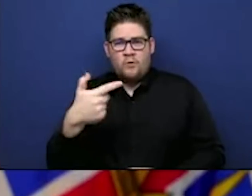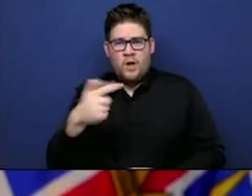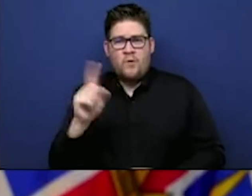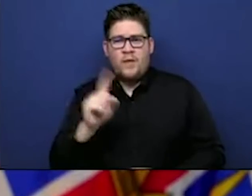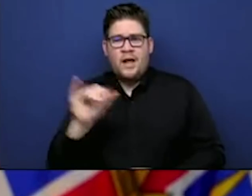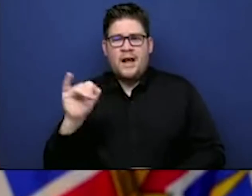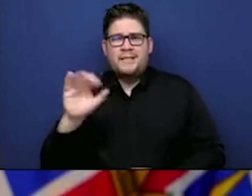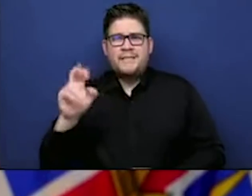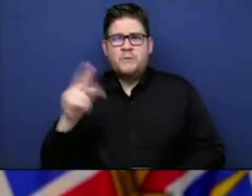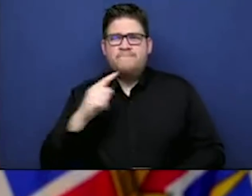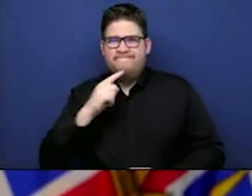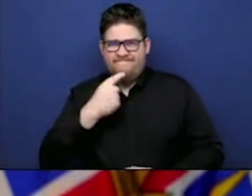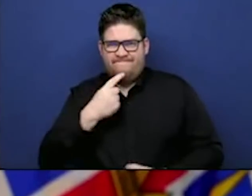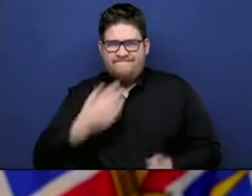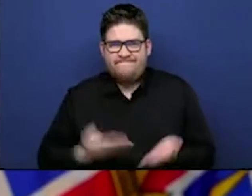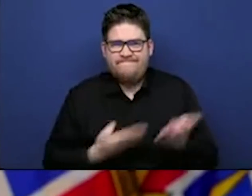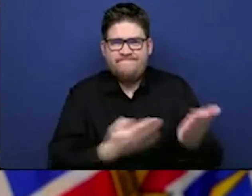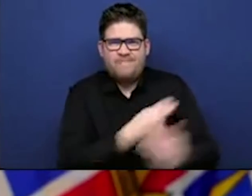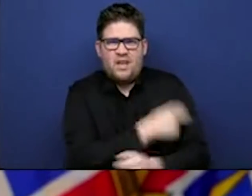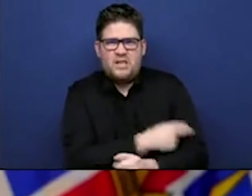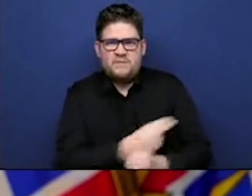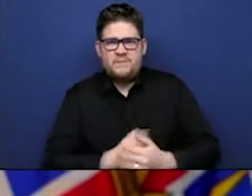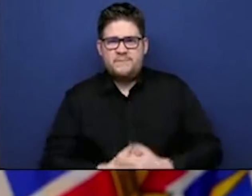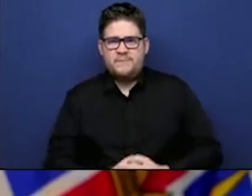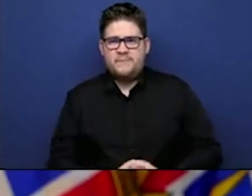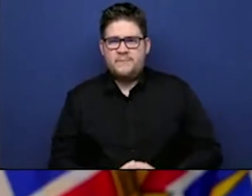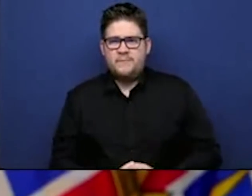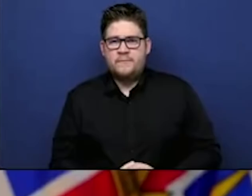people under active public health monitoring and